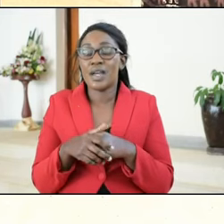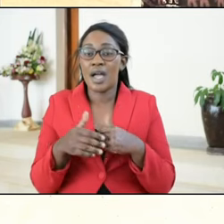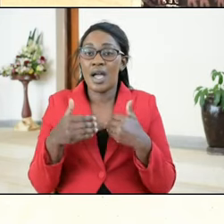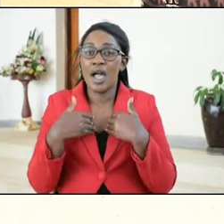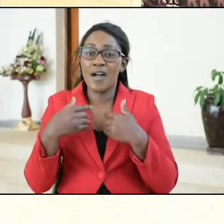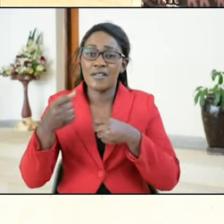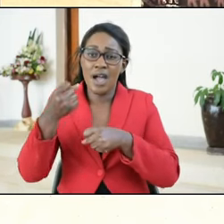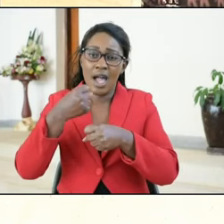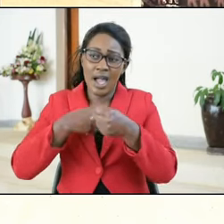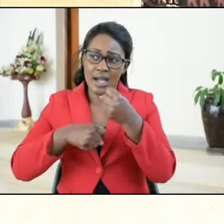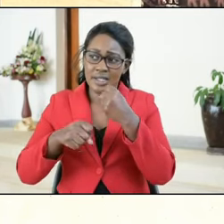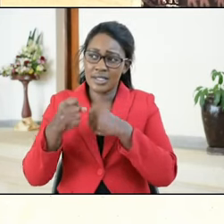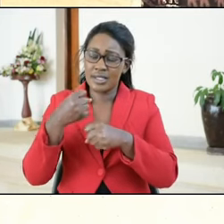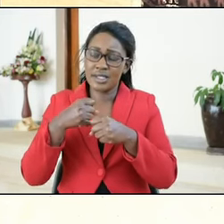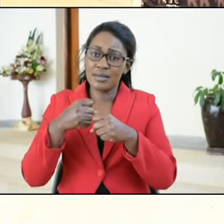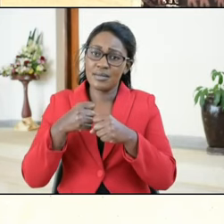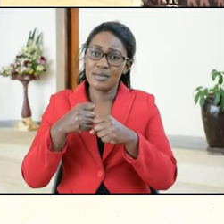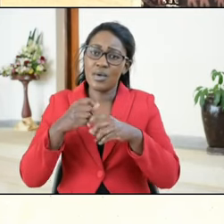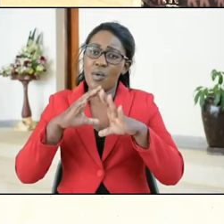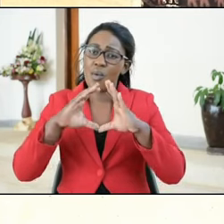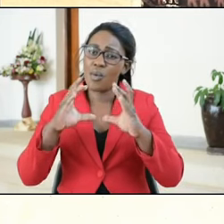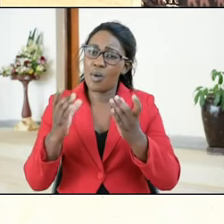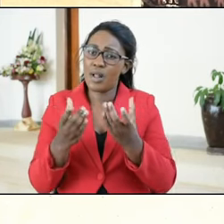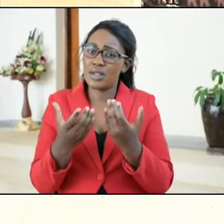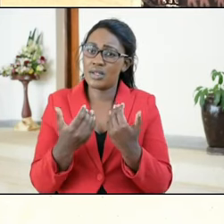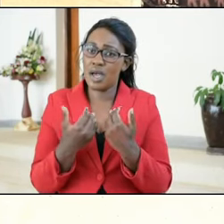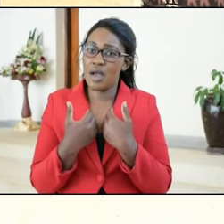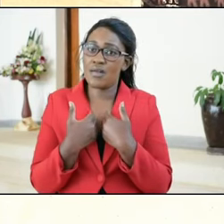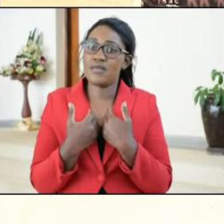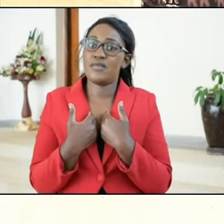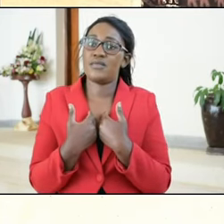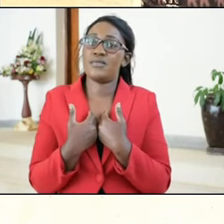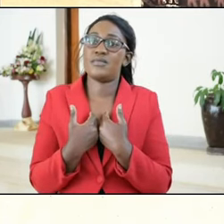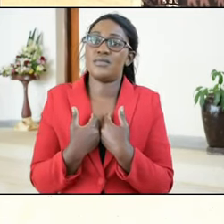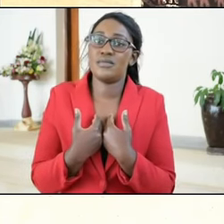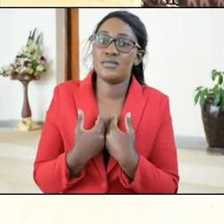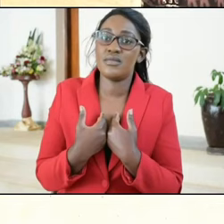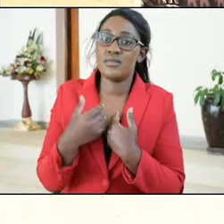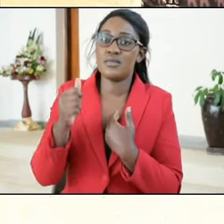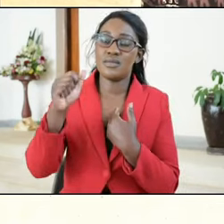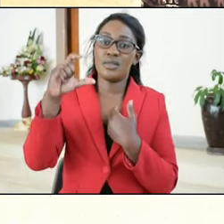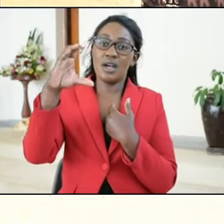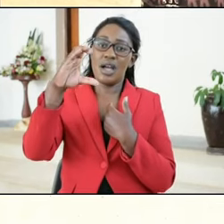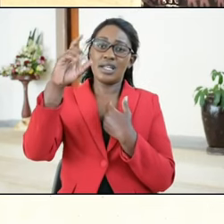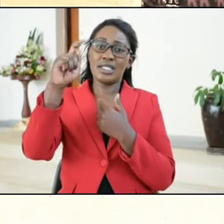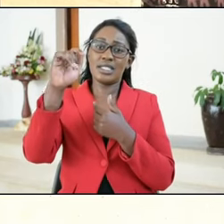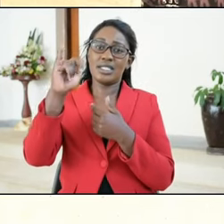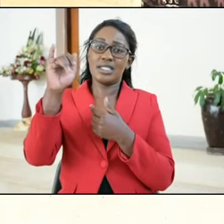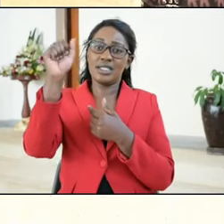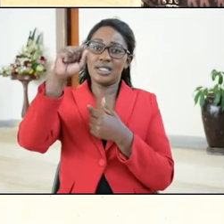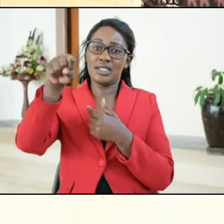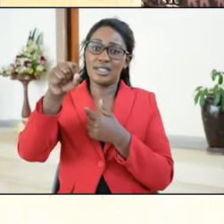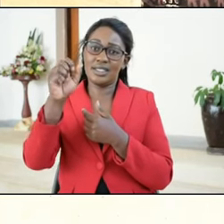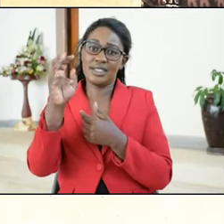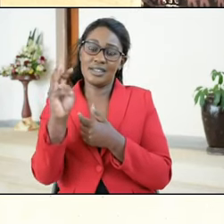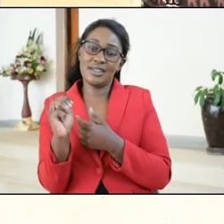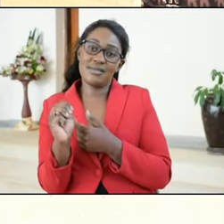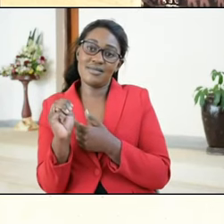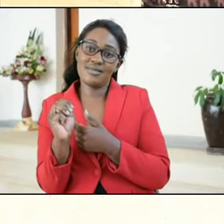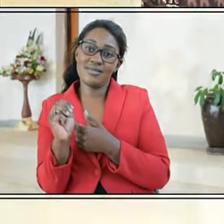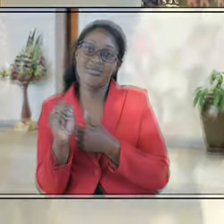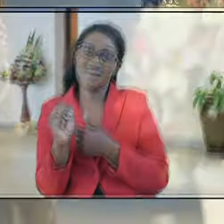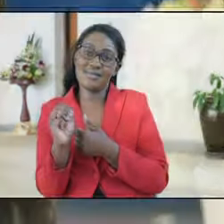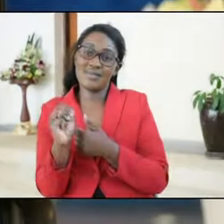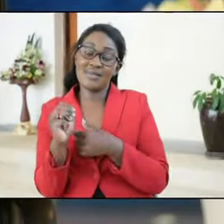activism going on all over the world. And in the net, the truth is not the truth because it's